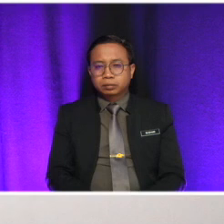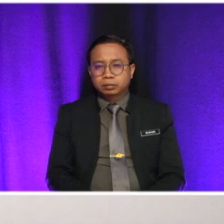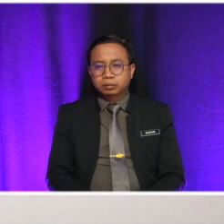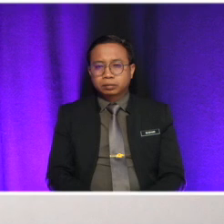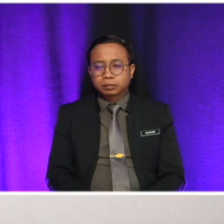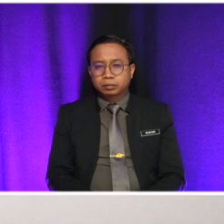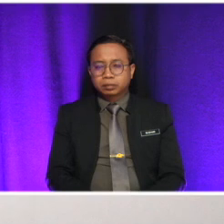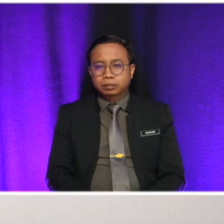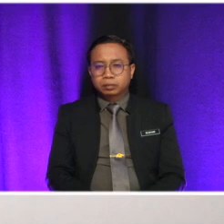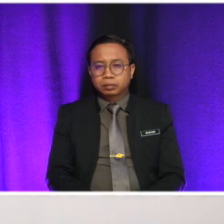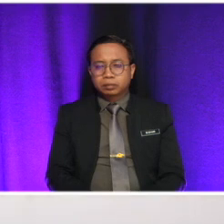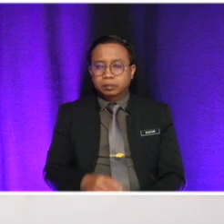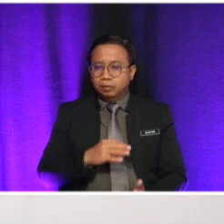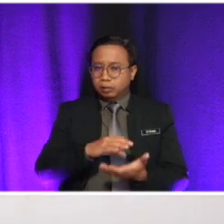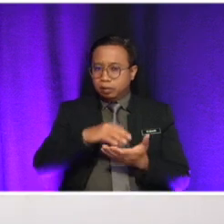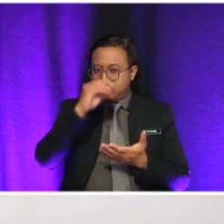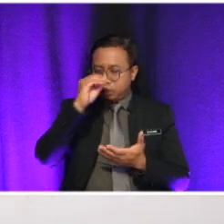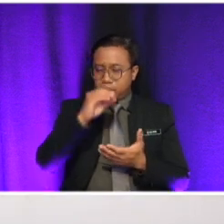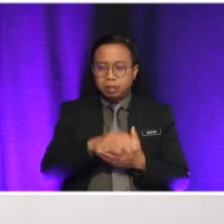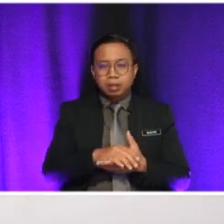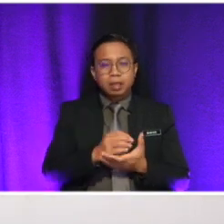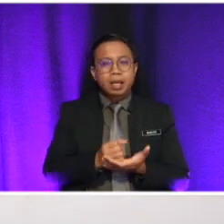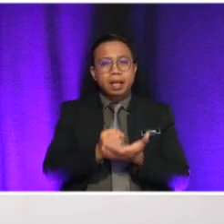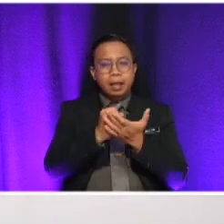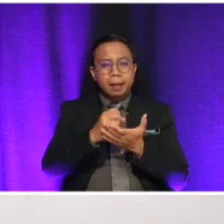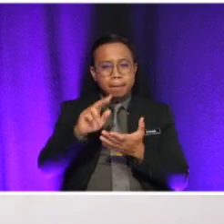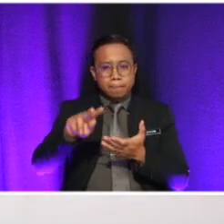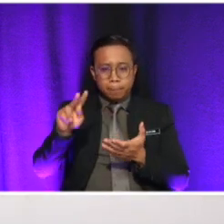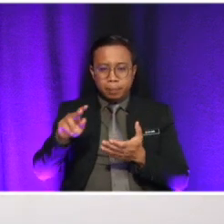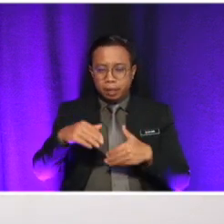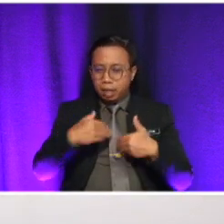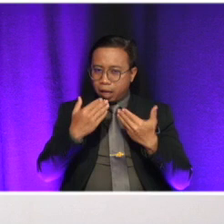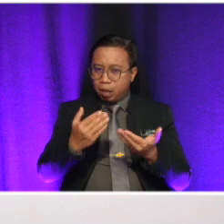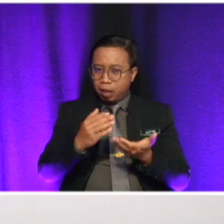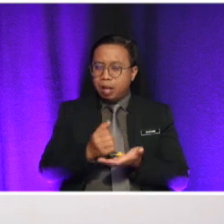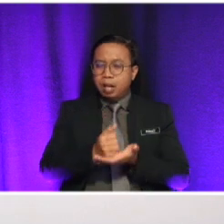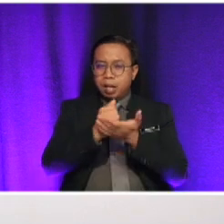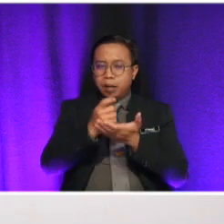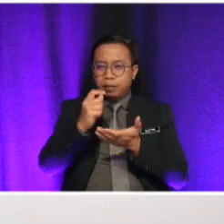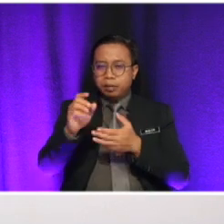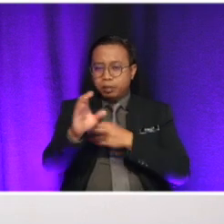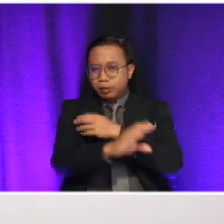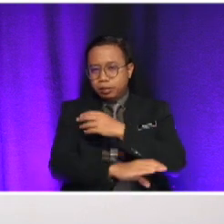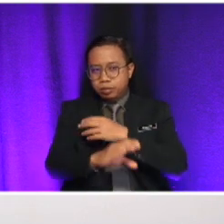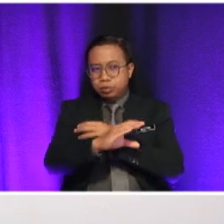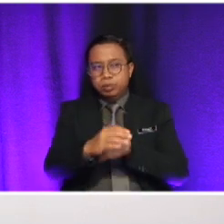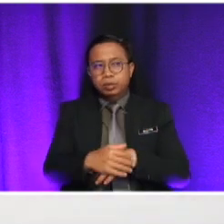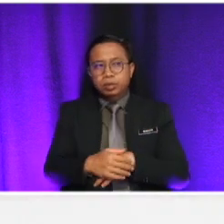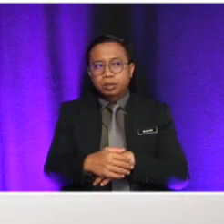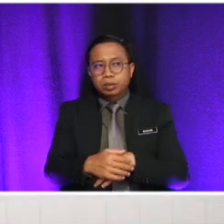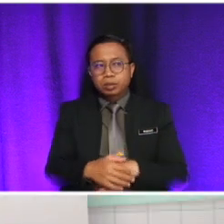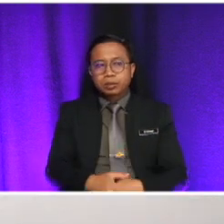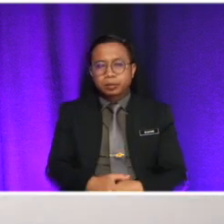today's lesson, I've learned that how technology has helped people and how it helps the country to get used to technology life, which is way more